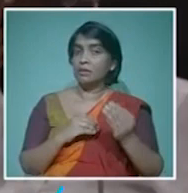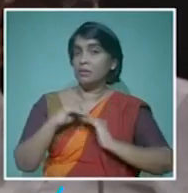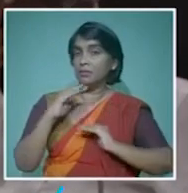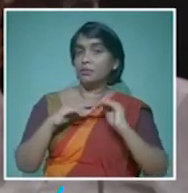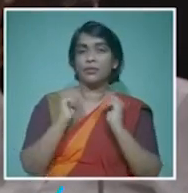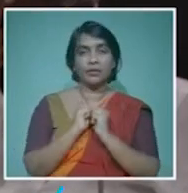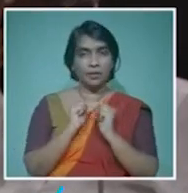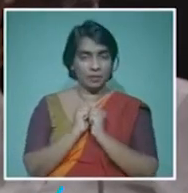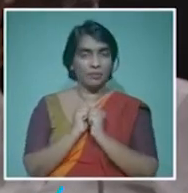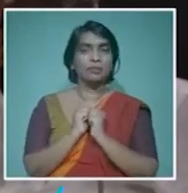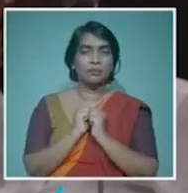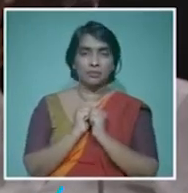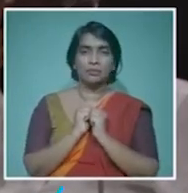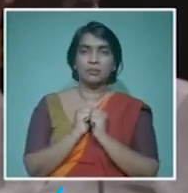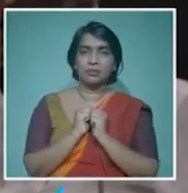activity base oral English.